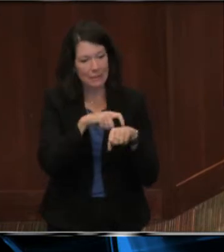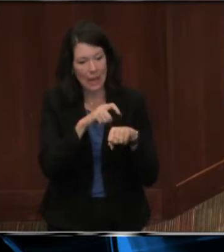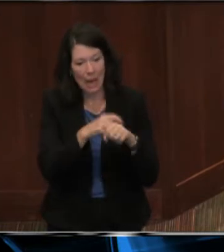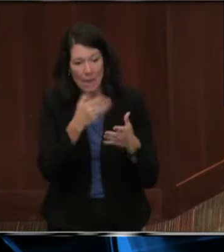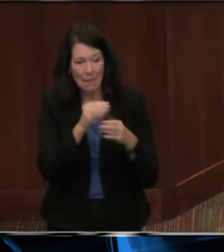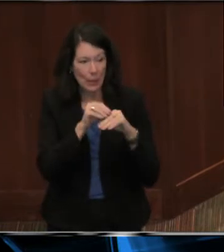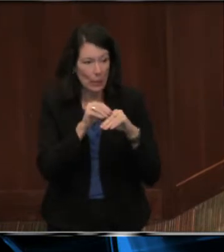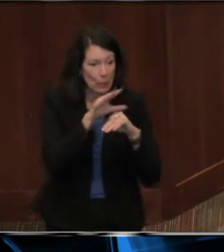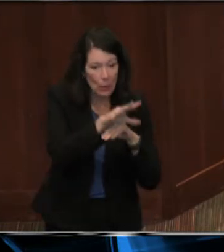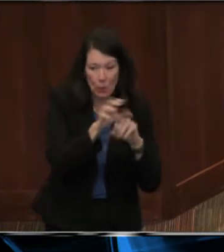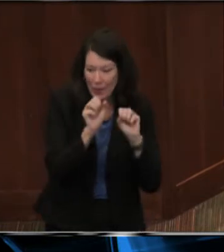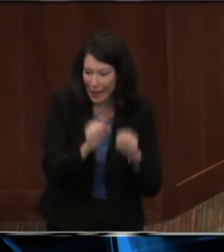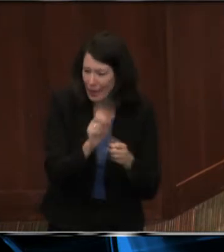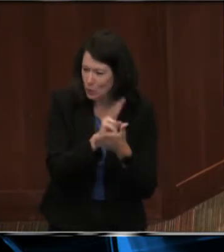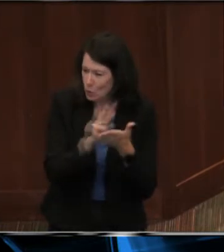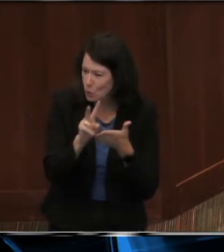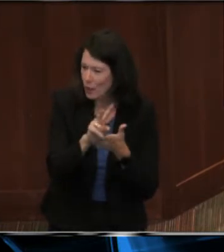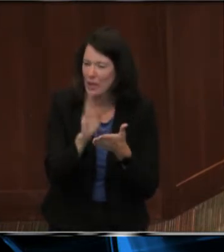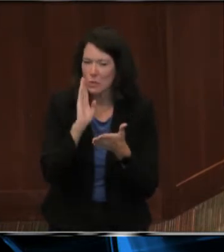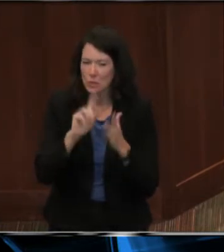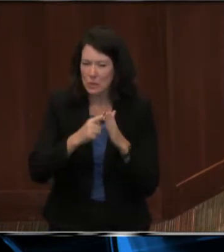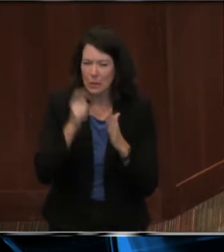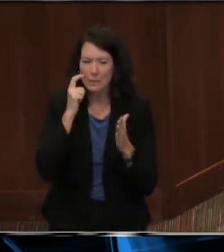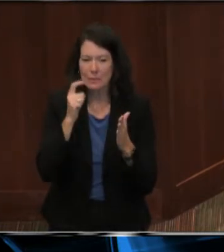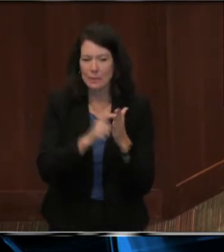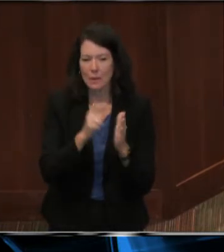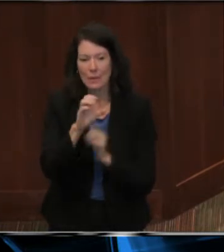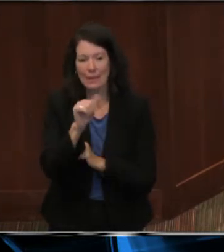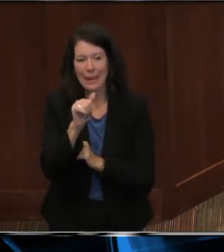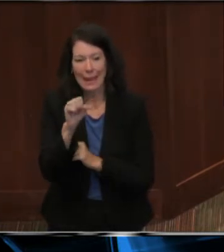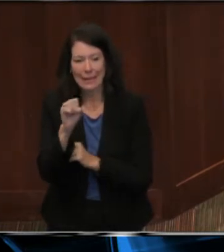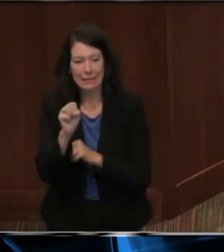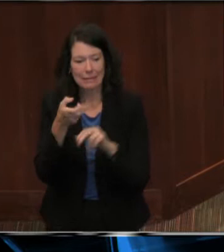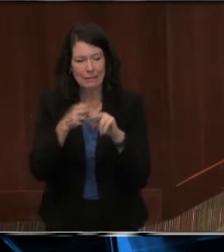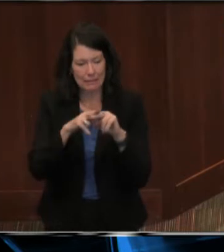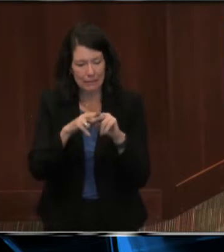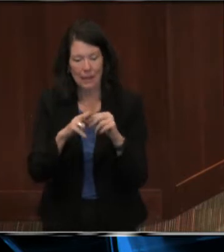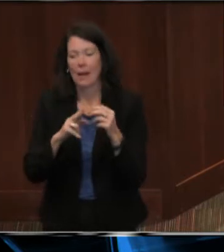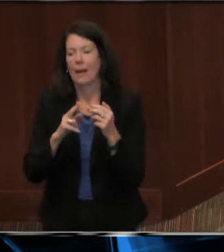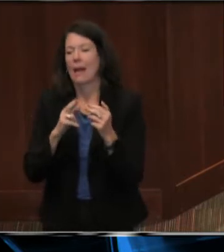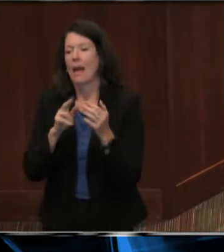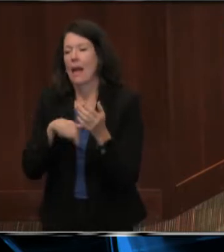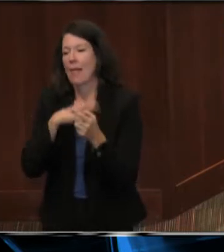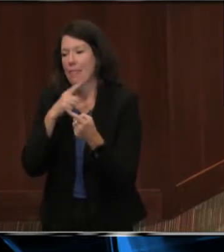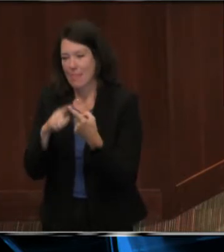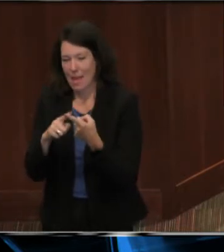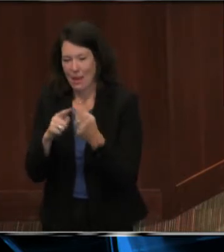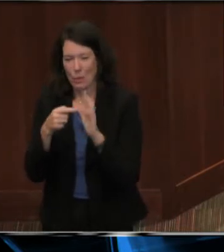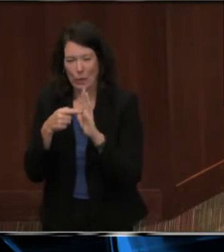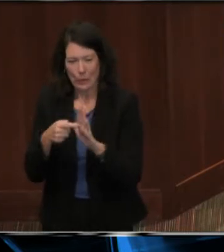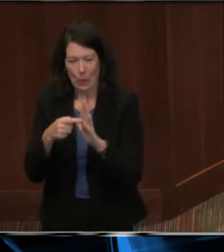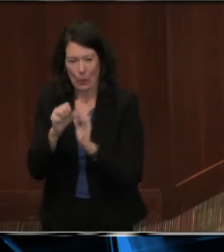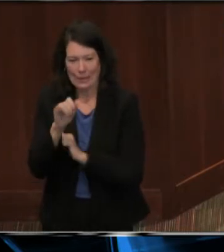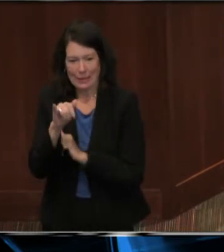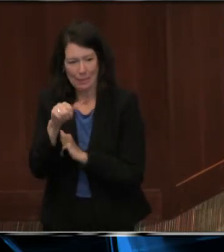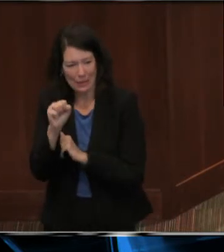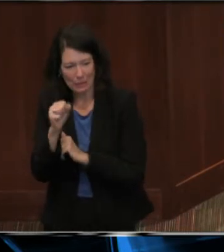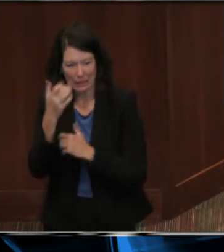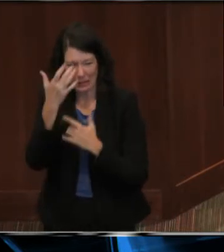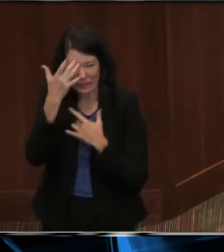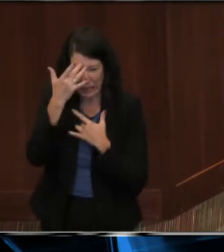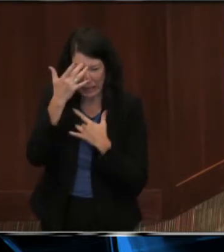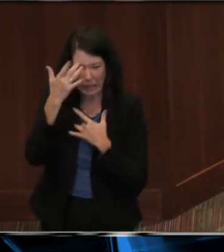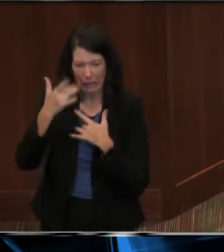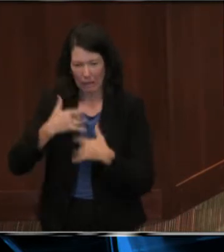potentially be exposed, there's 2 weeks in which we'll start to see cases. And then after we begin to show symptoms of the virus,